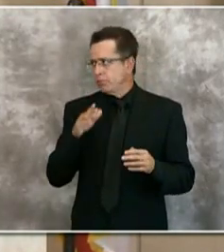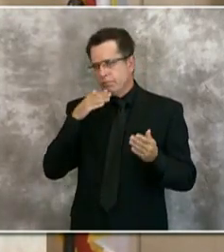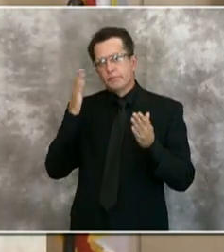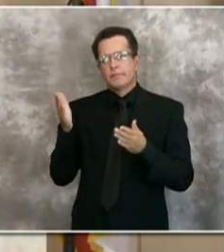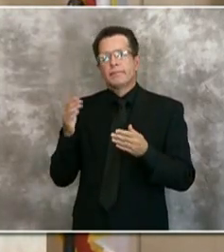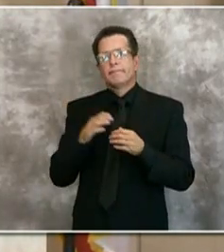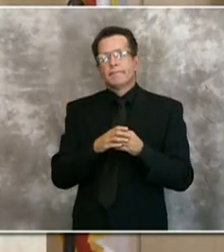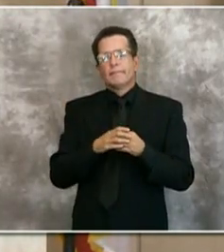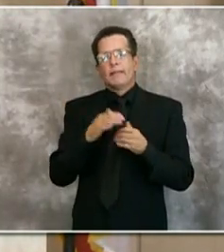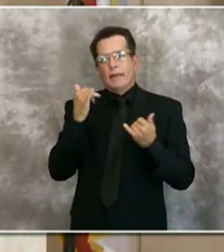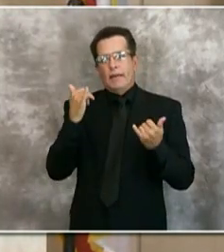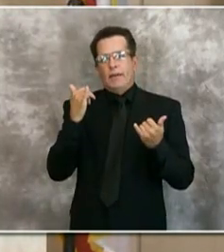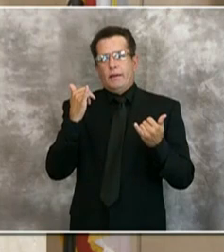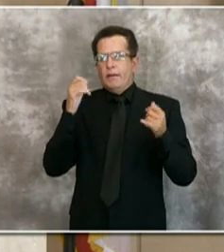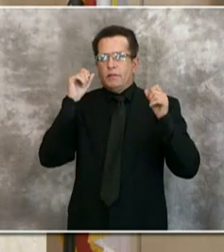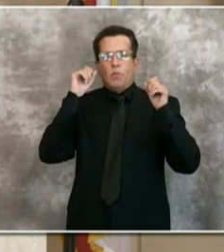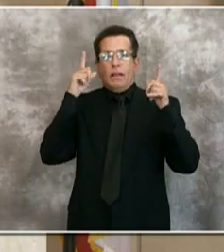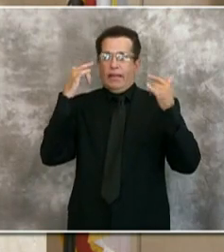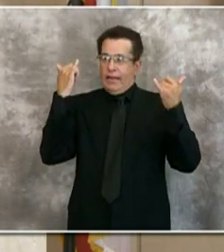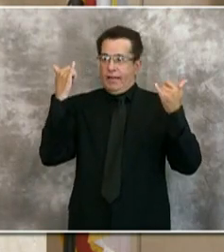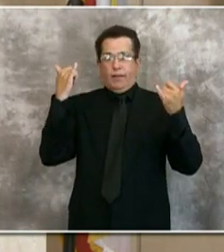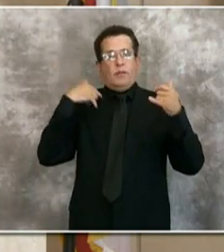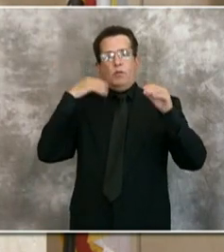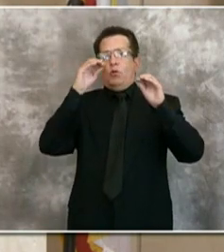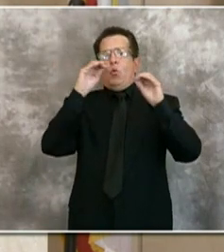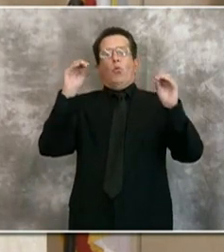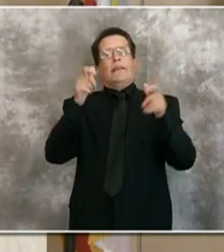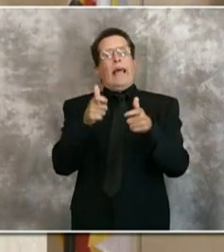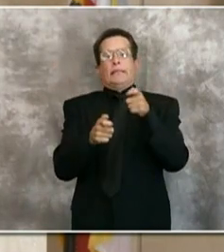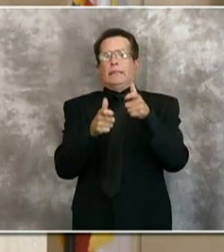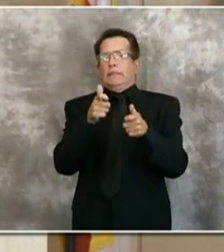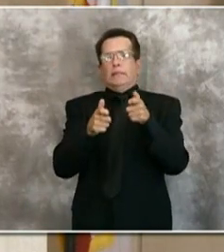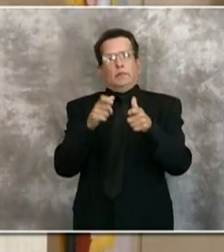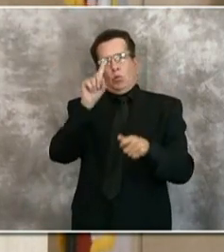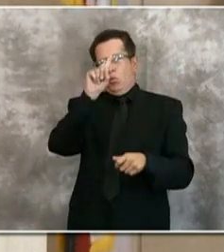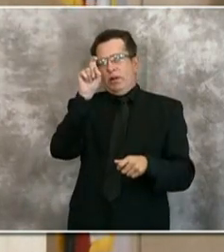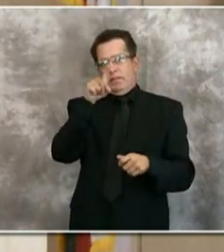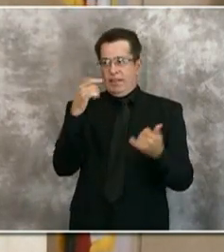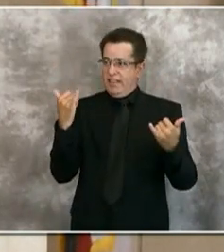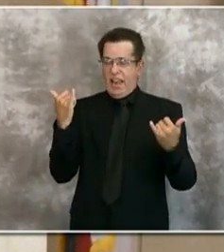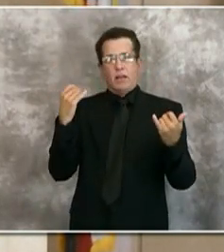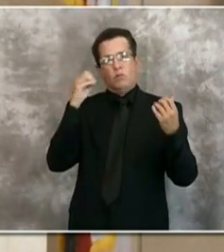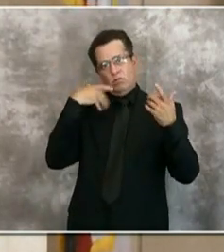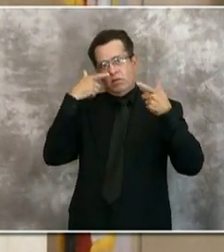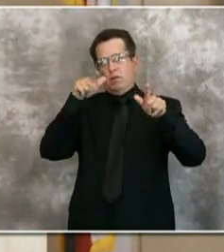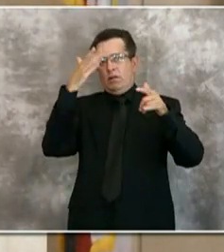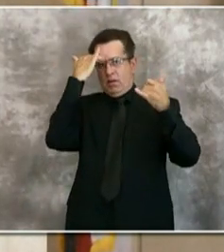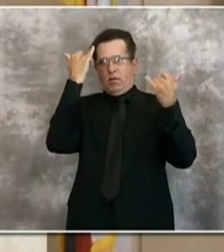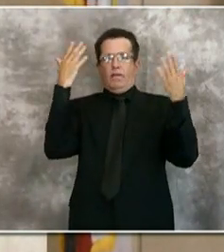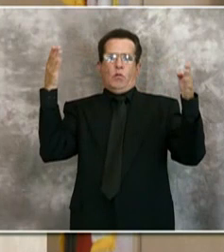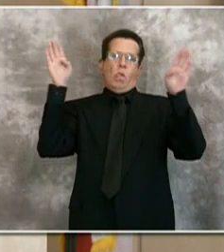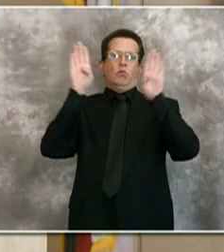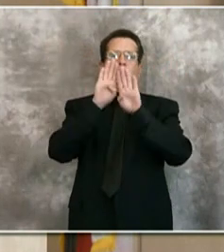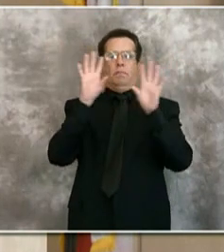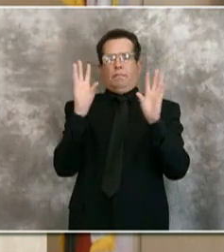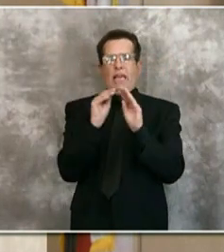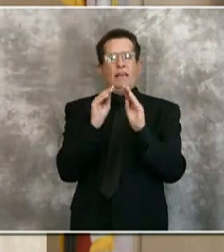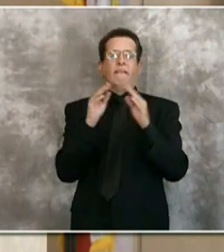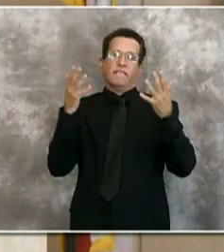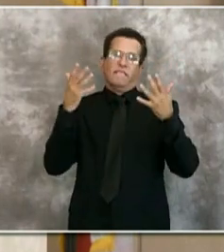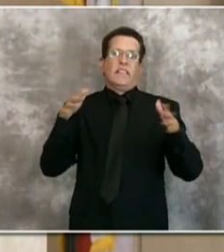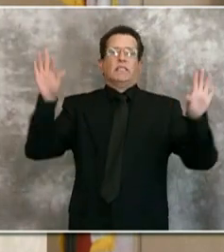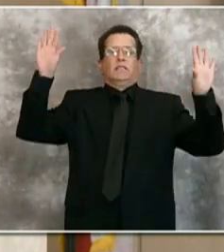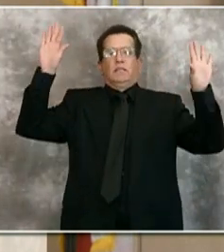Well, surprisingly, we have no texted question today, so that brings our media briefing to a close for today.